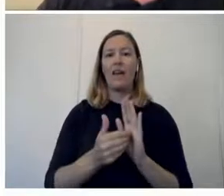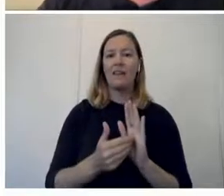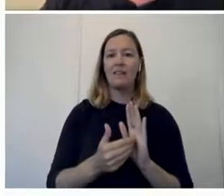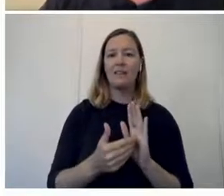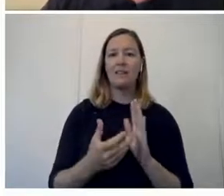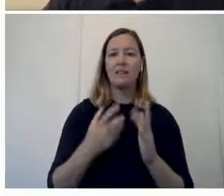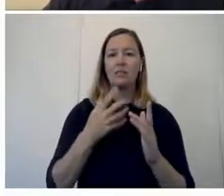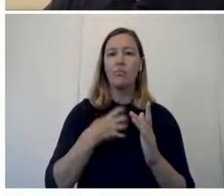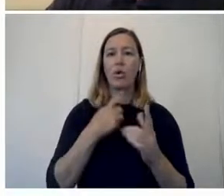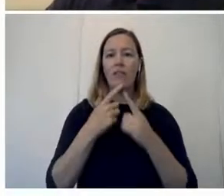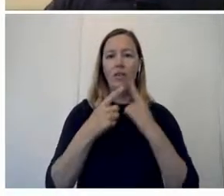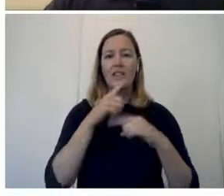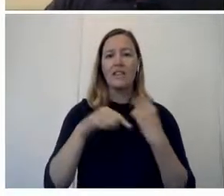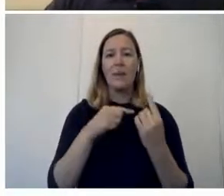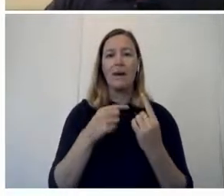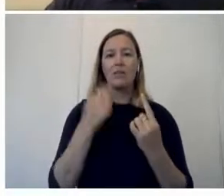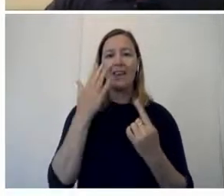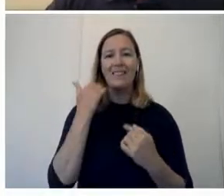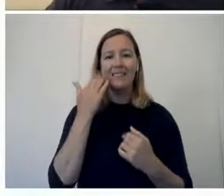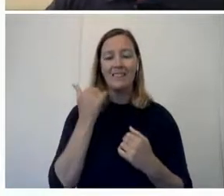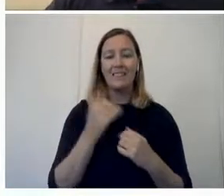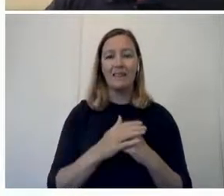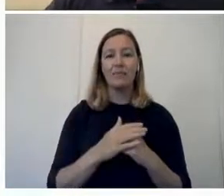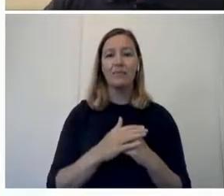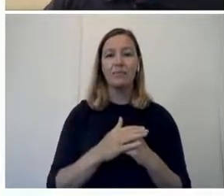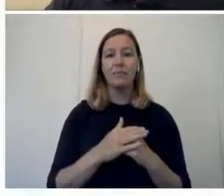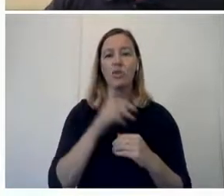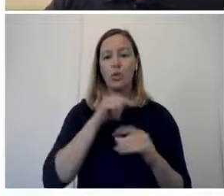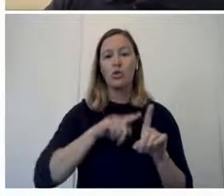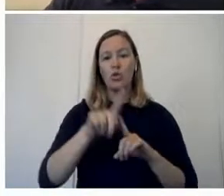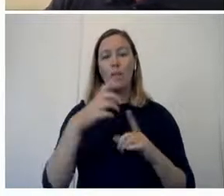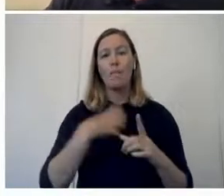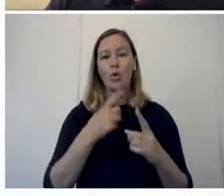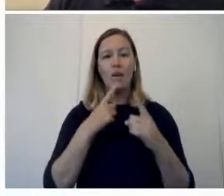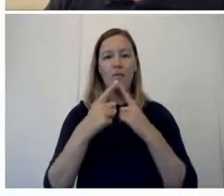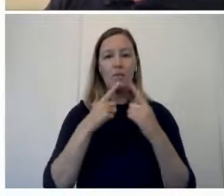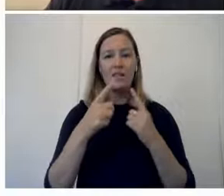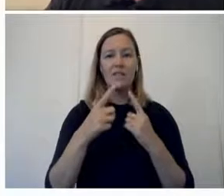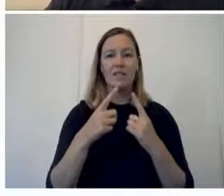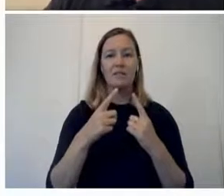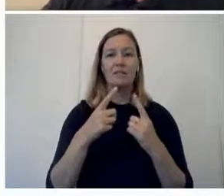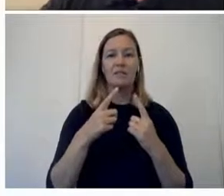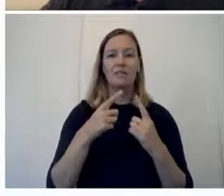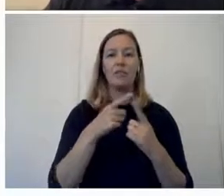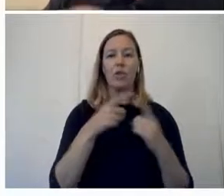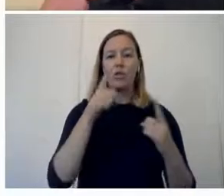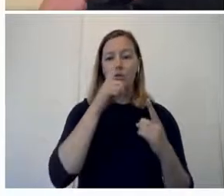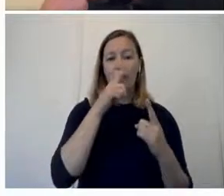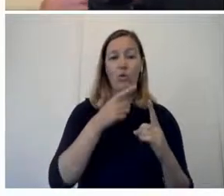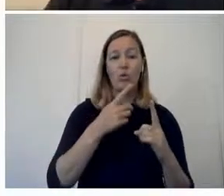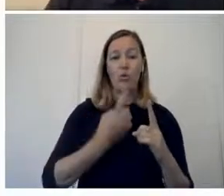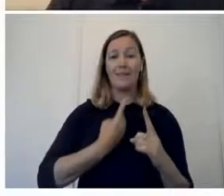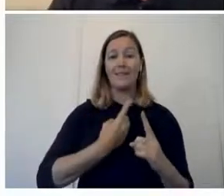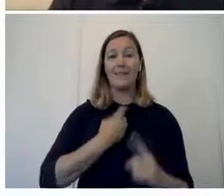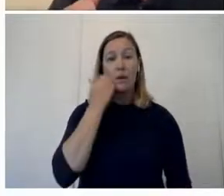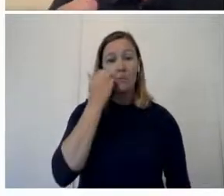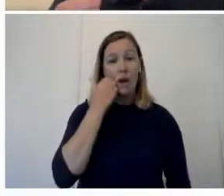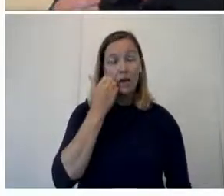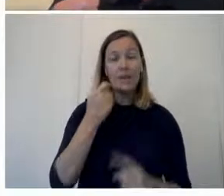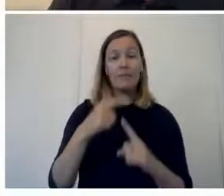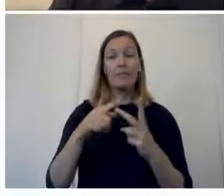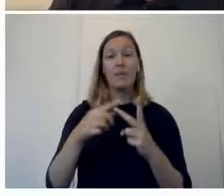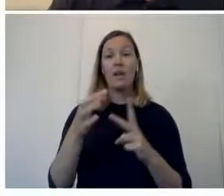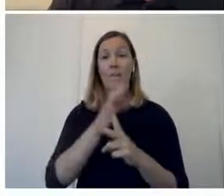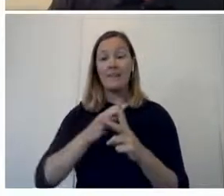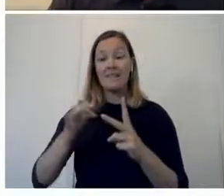an additional investment made to boost the responses from those identifying as Maori, Pacific peoples,